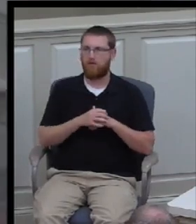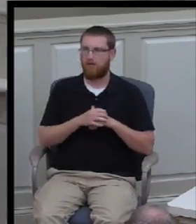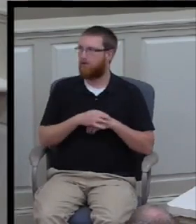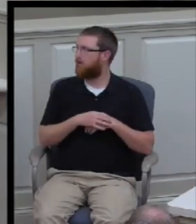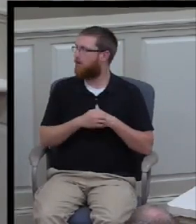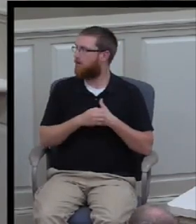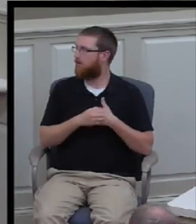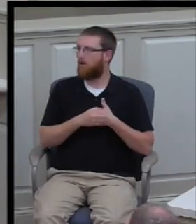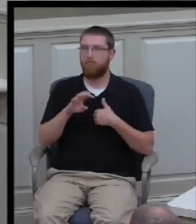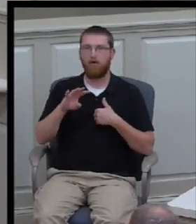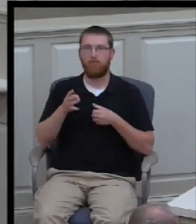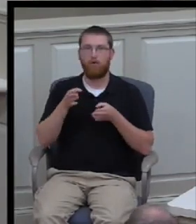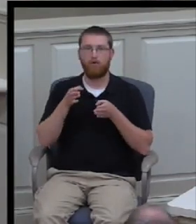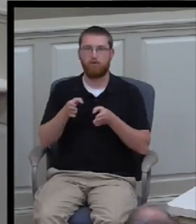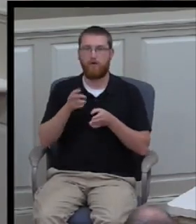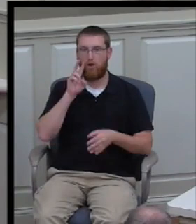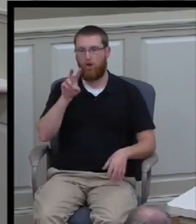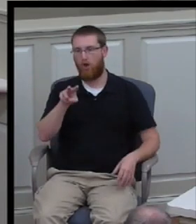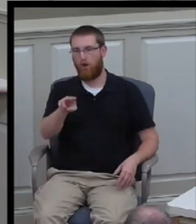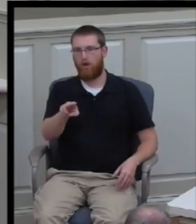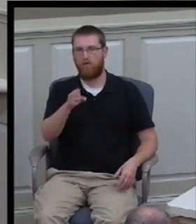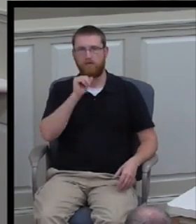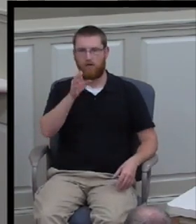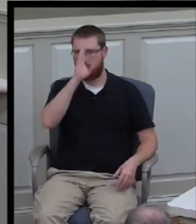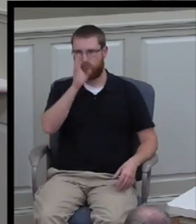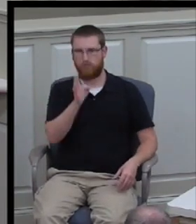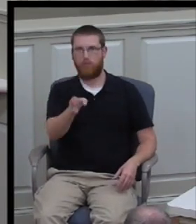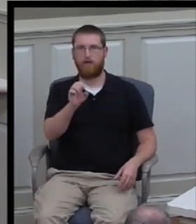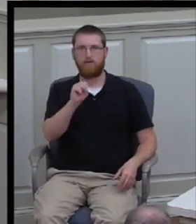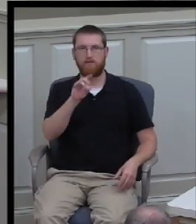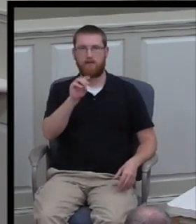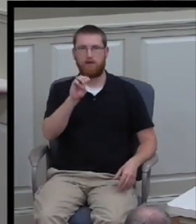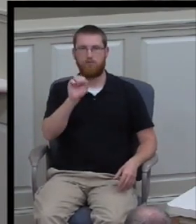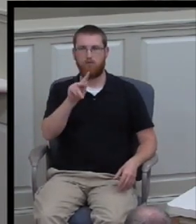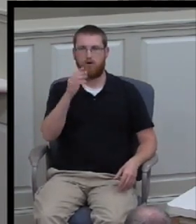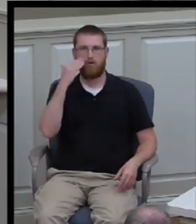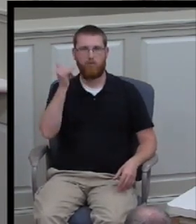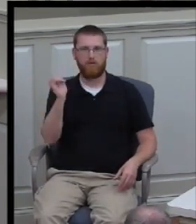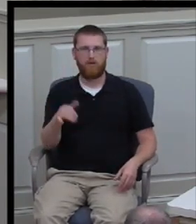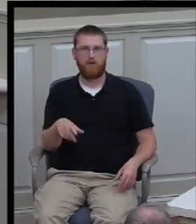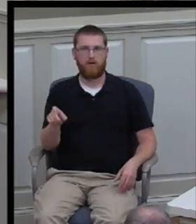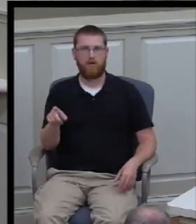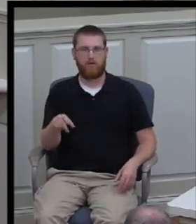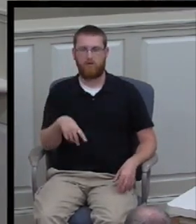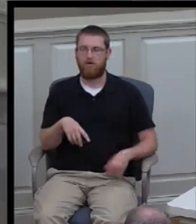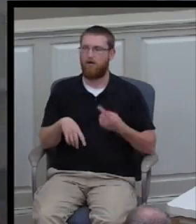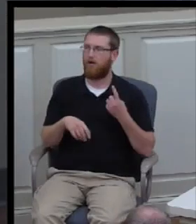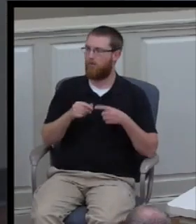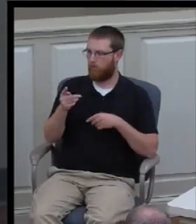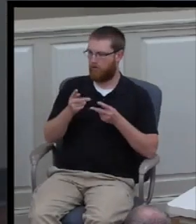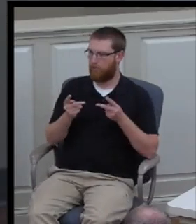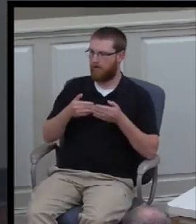up here at 4th Street and look down, it's not a straight sidewalk. Why is that? The one place down